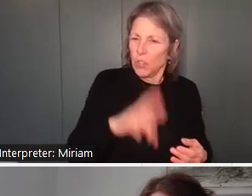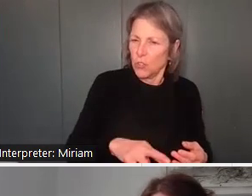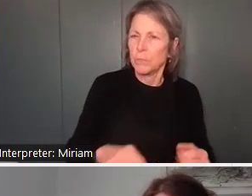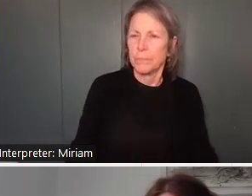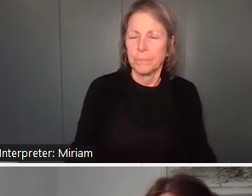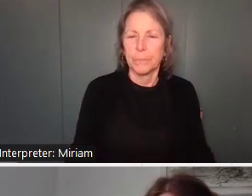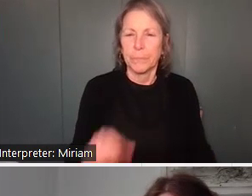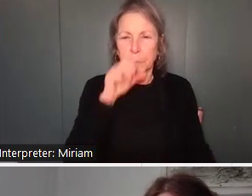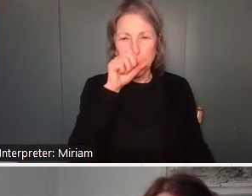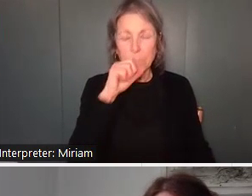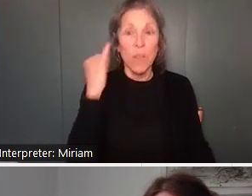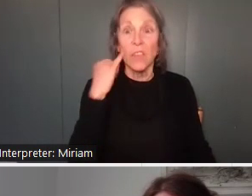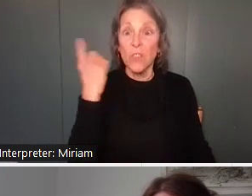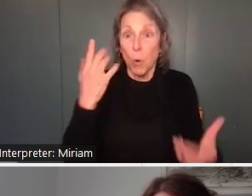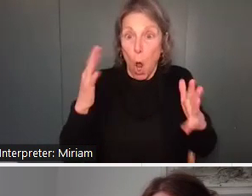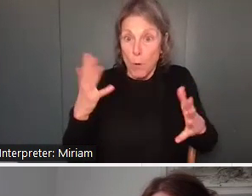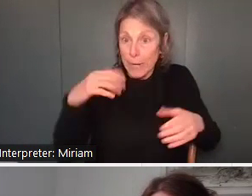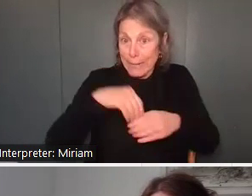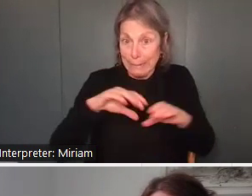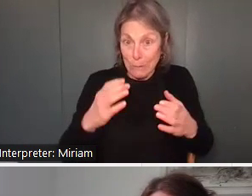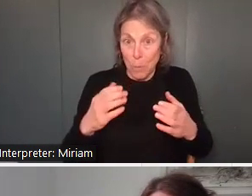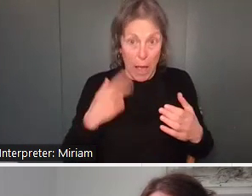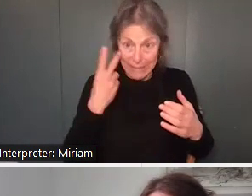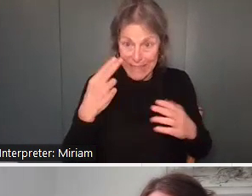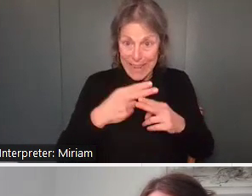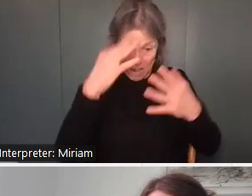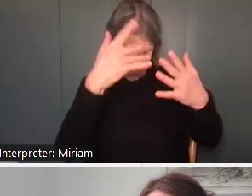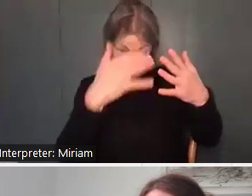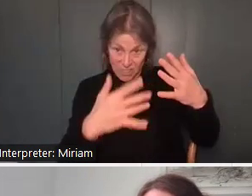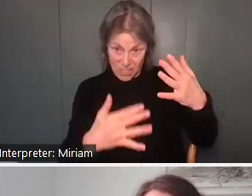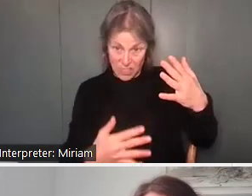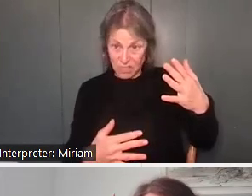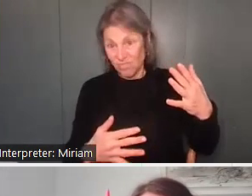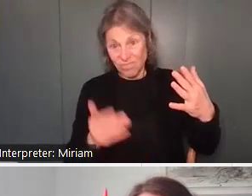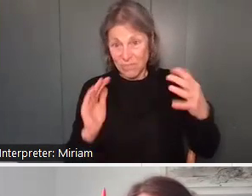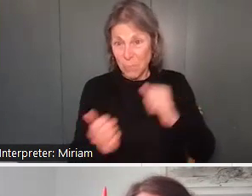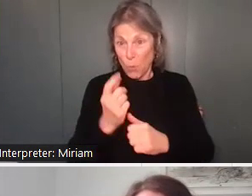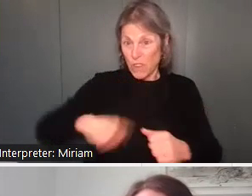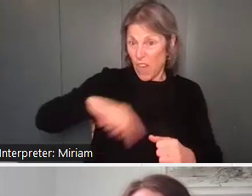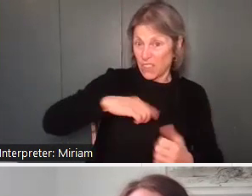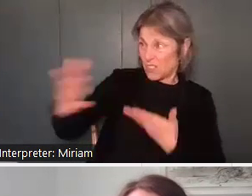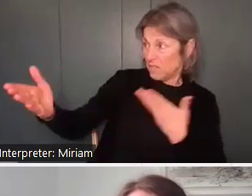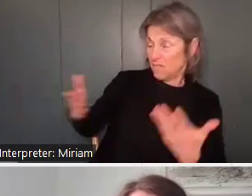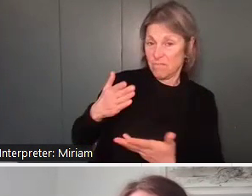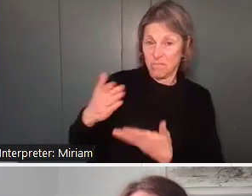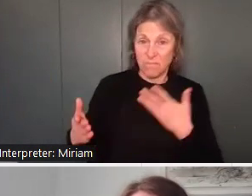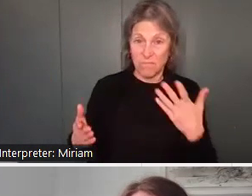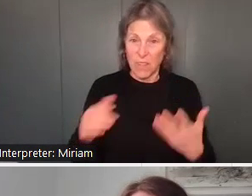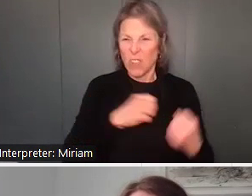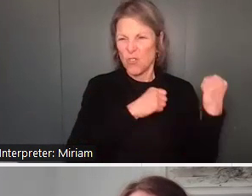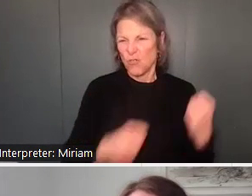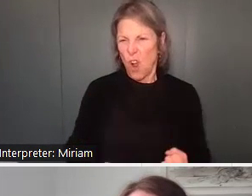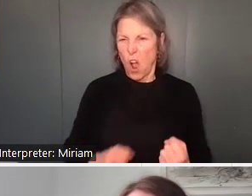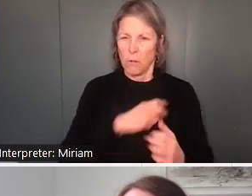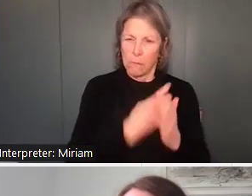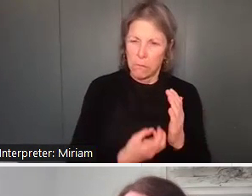And maybe somebody already is. I don't know. I'm looking down the list here, but I think most of us are not heavily involved with the